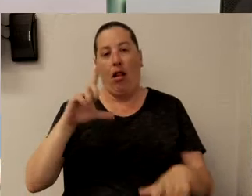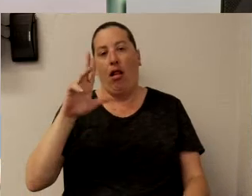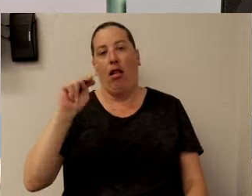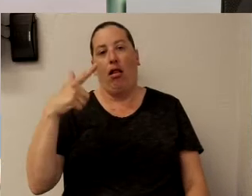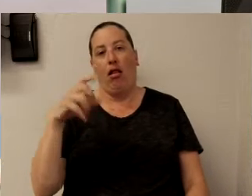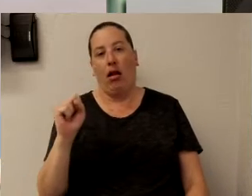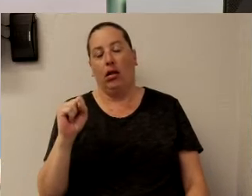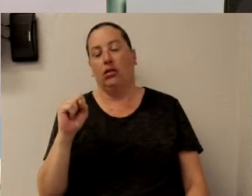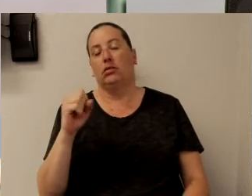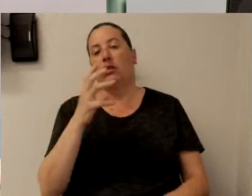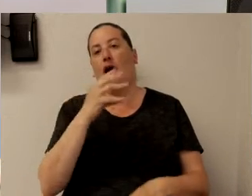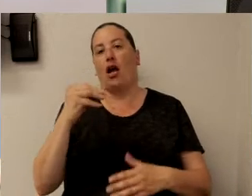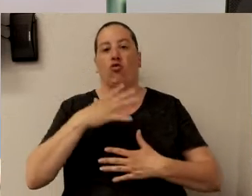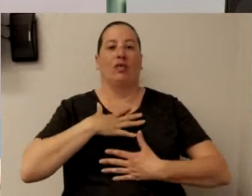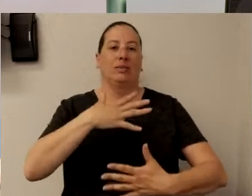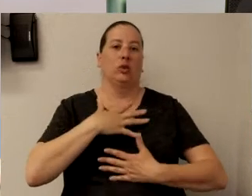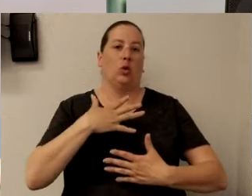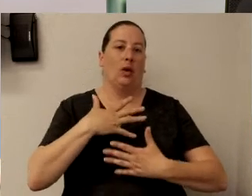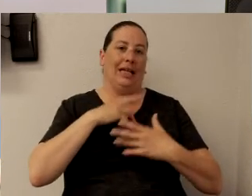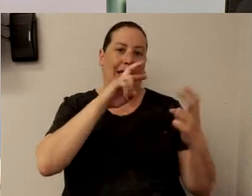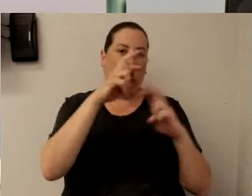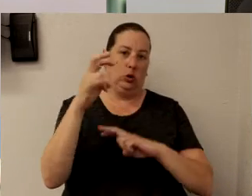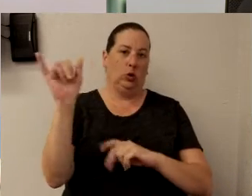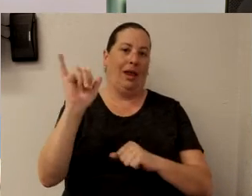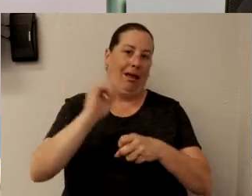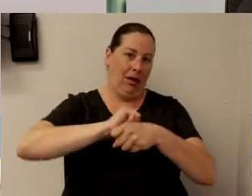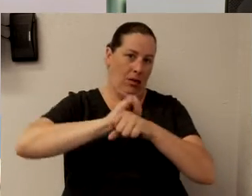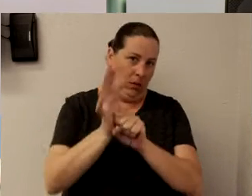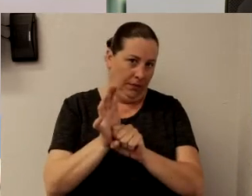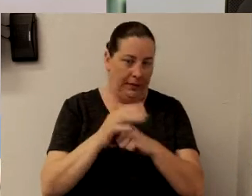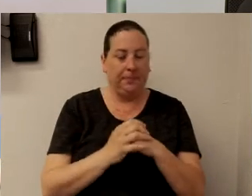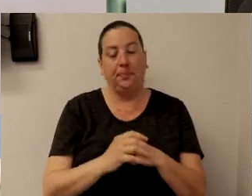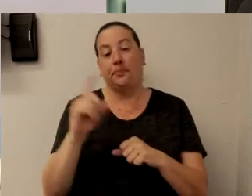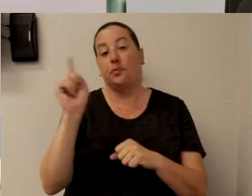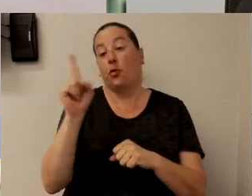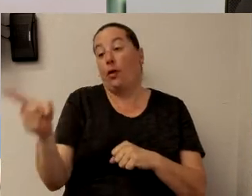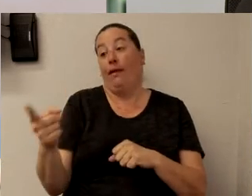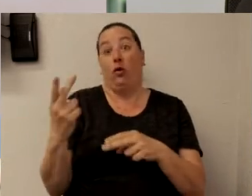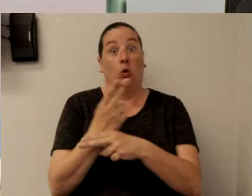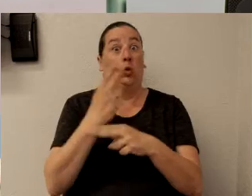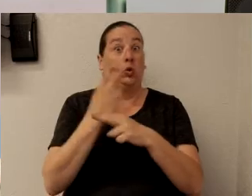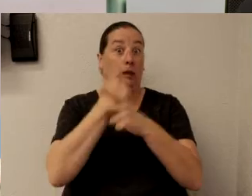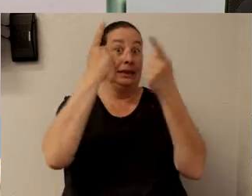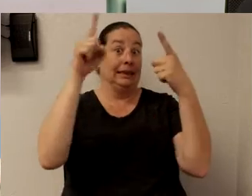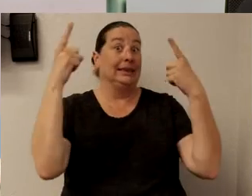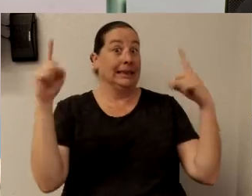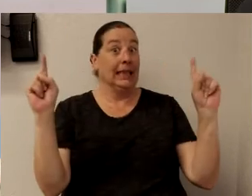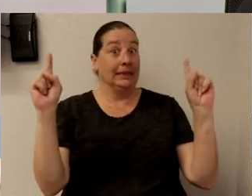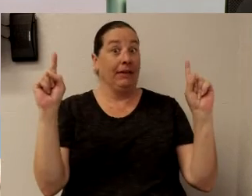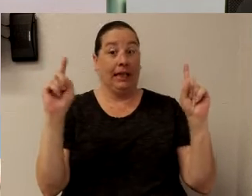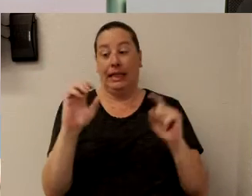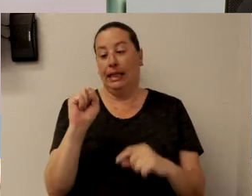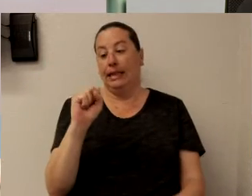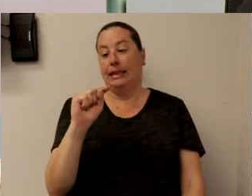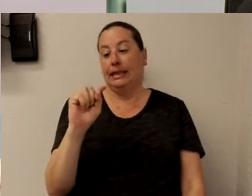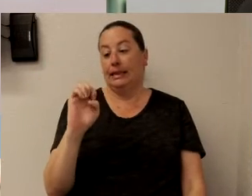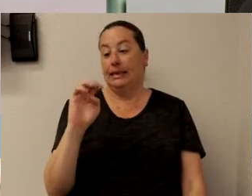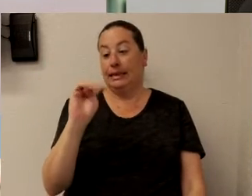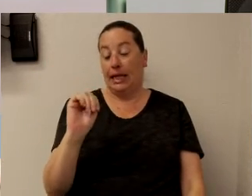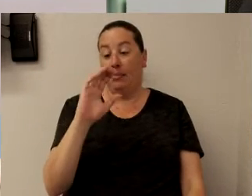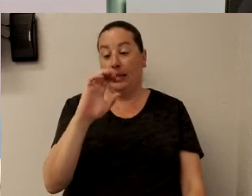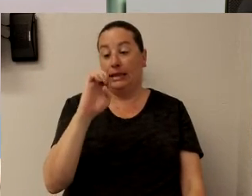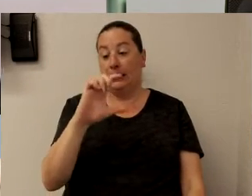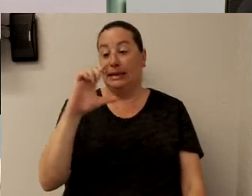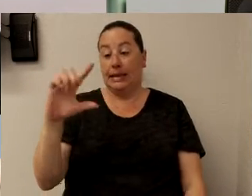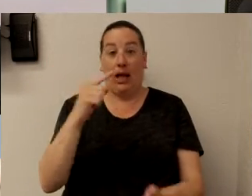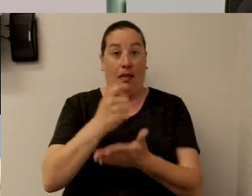conditions like COVID, where they have used successfully stem cell therapy in